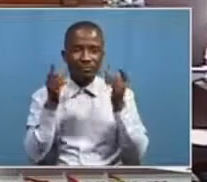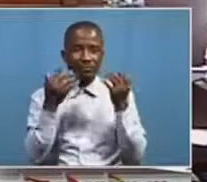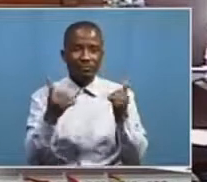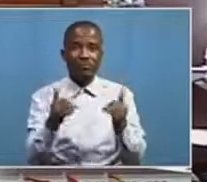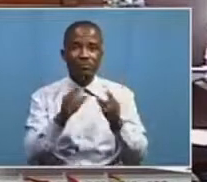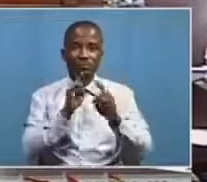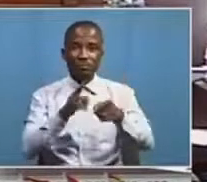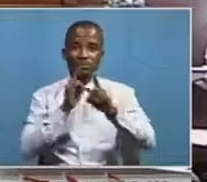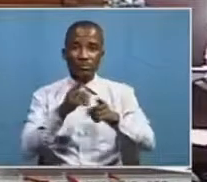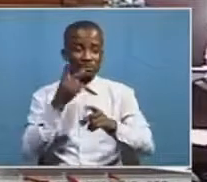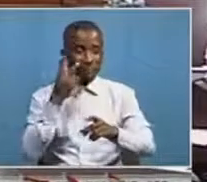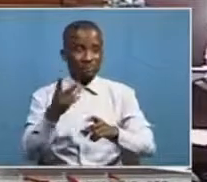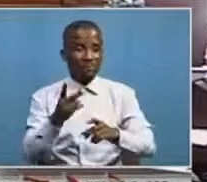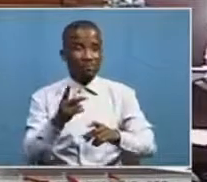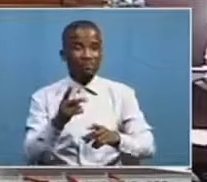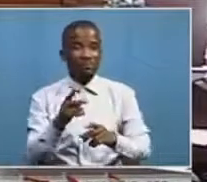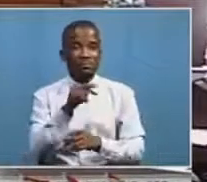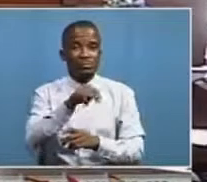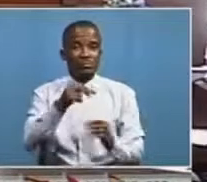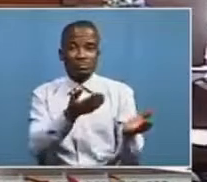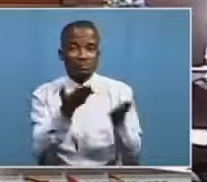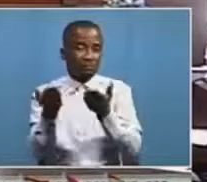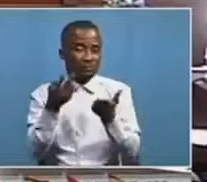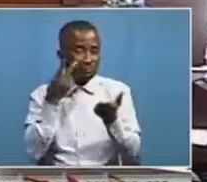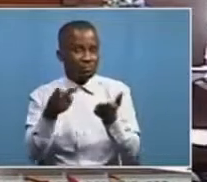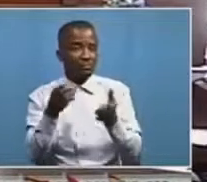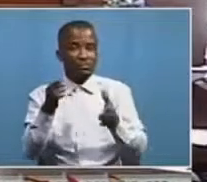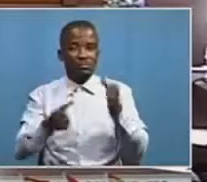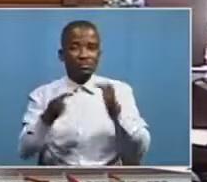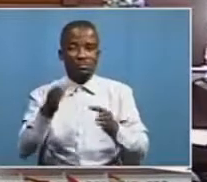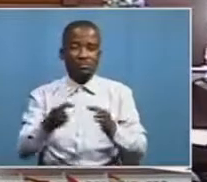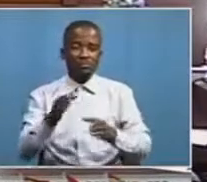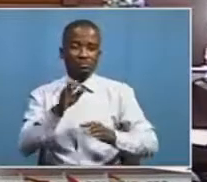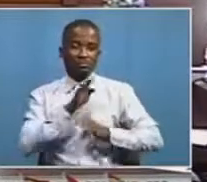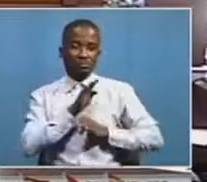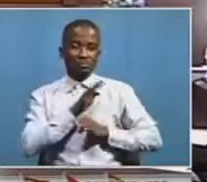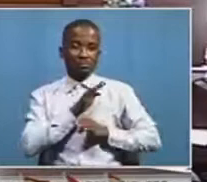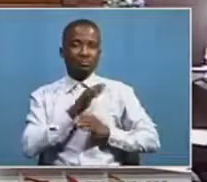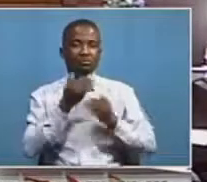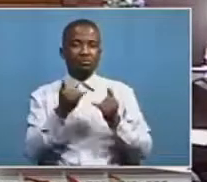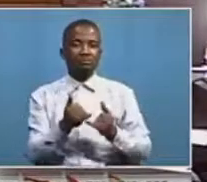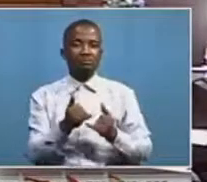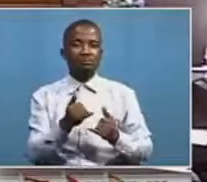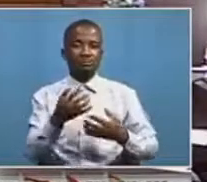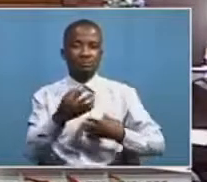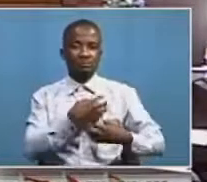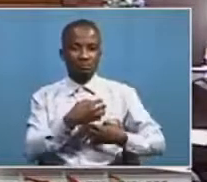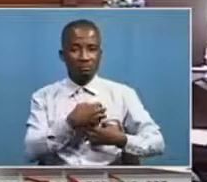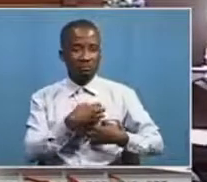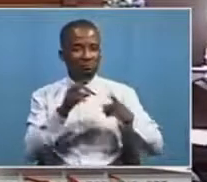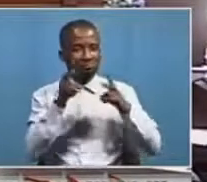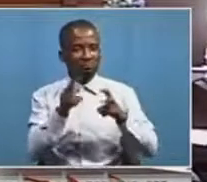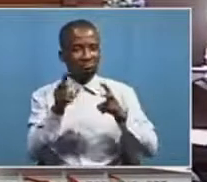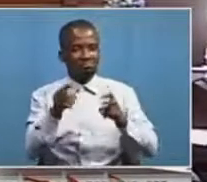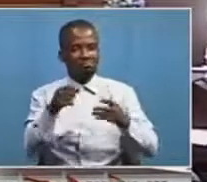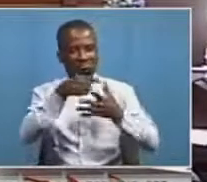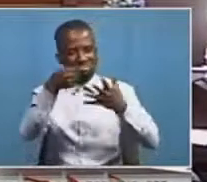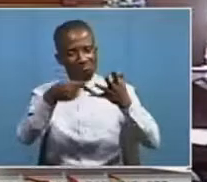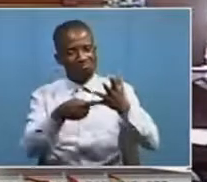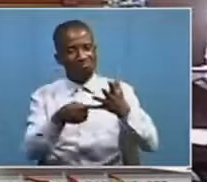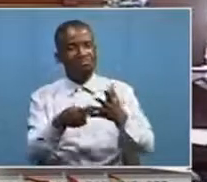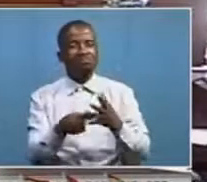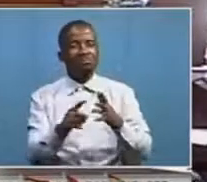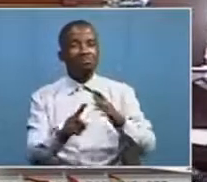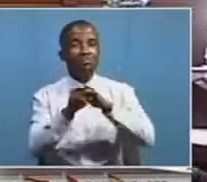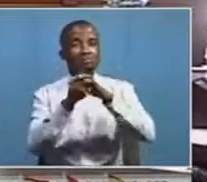answers filed by the respondents. For the court to satisfy itself that on the face of the petition, tribal issues have been raised.